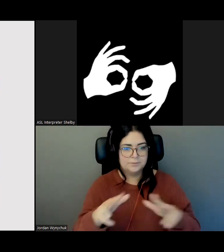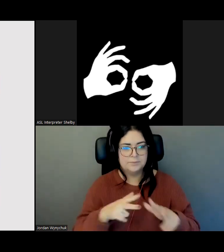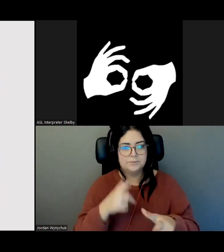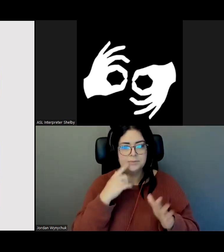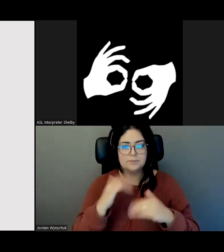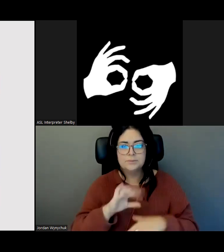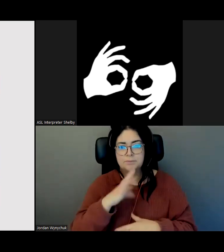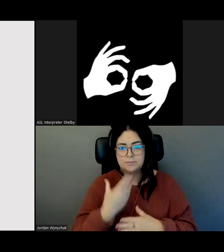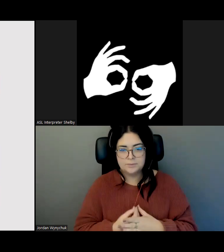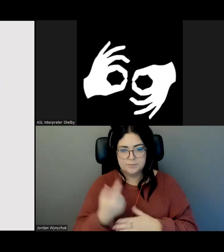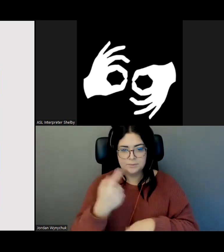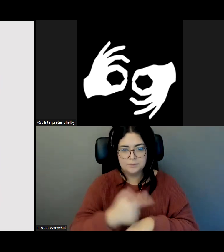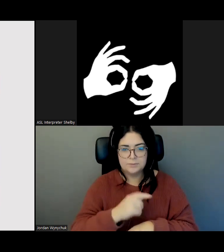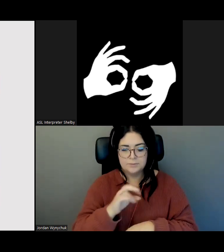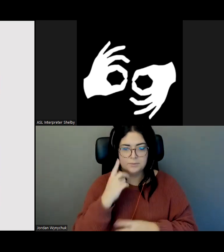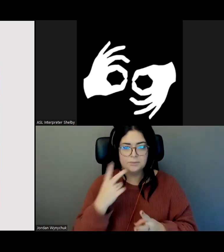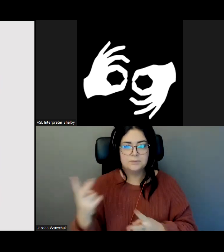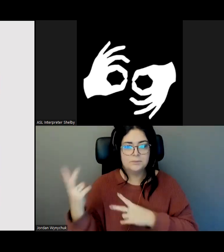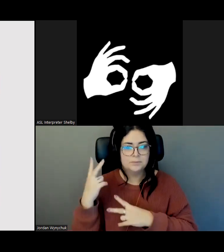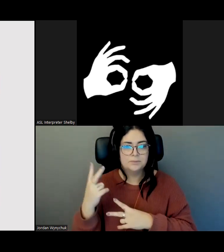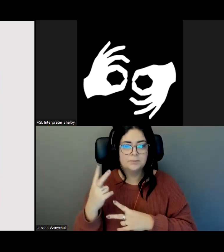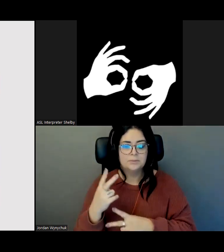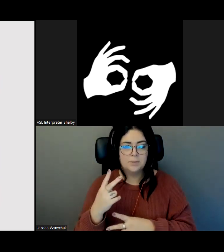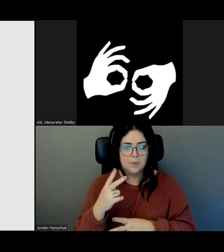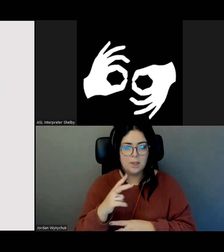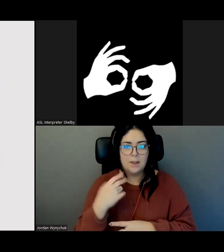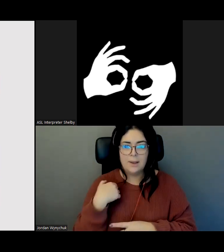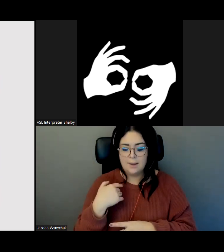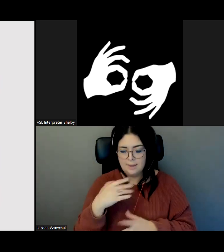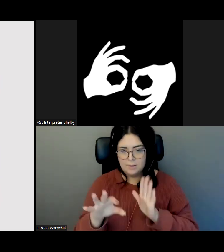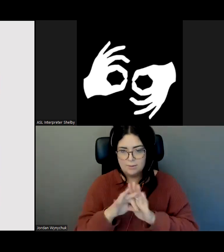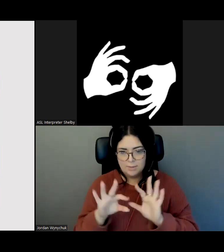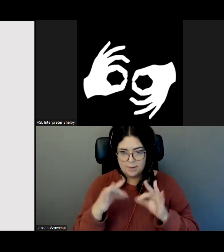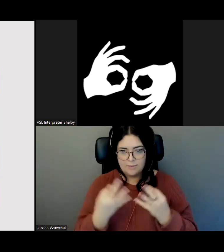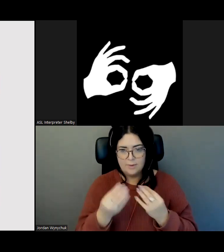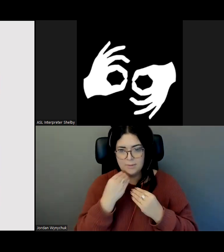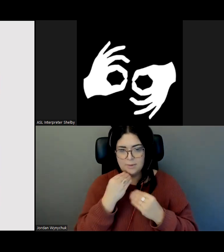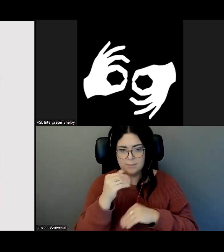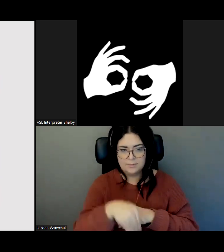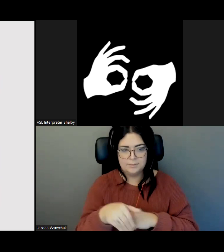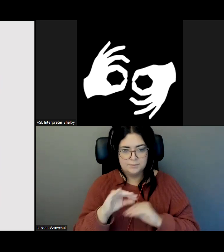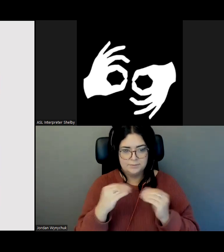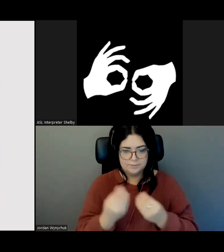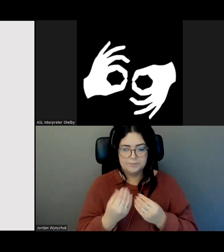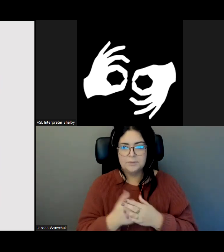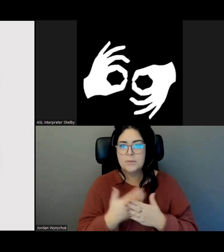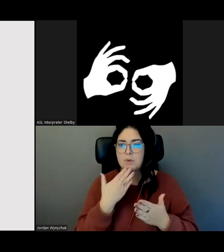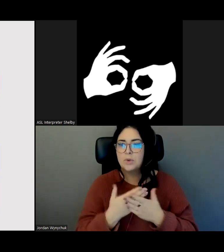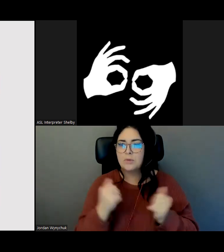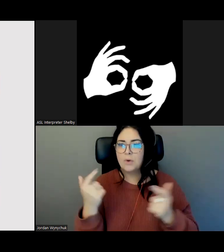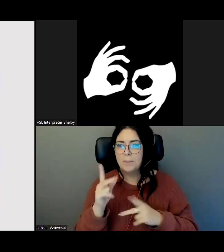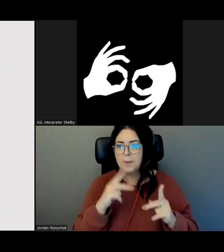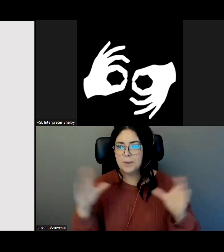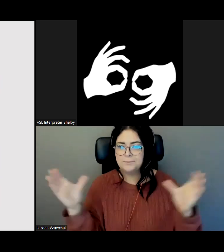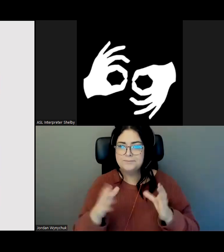Dinners. These events help to foster connectivity between people in the 2S LGBTQI plus community, and it allows